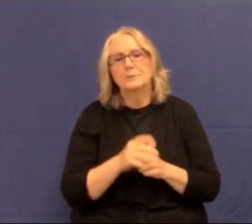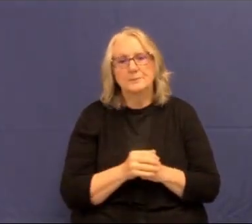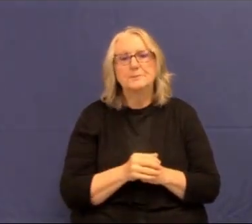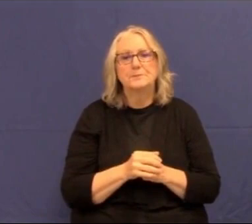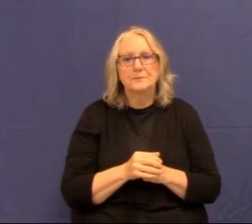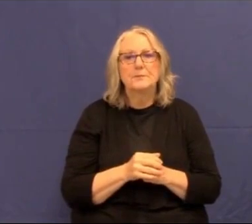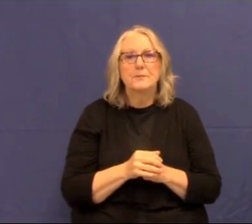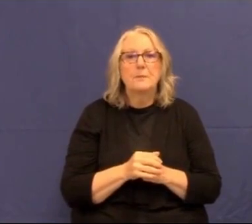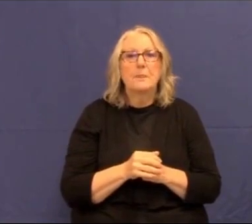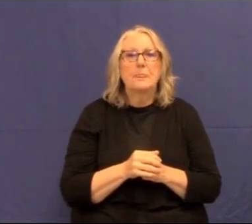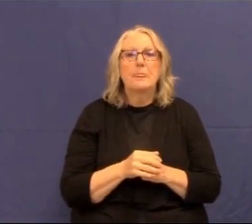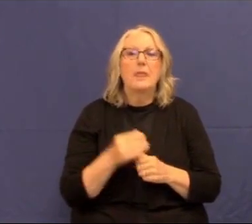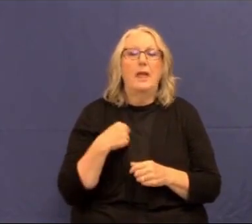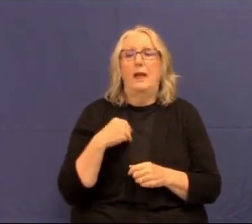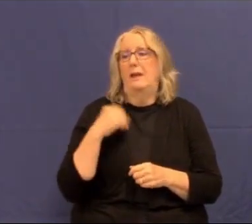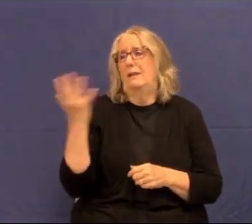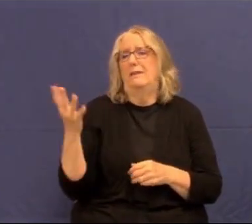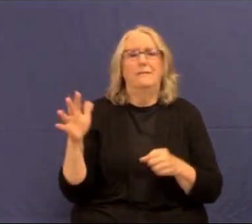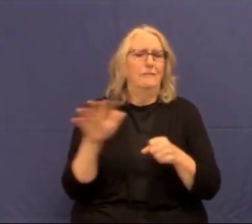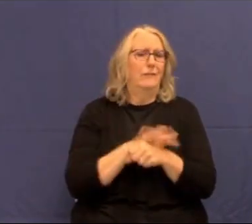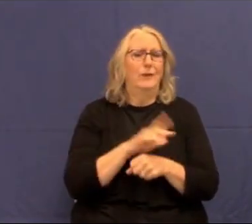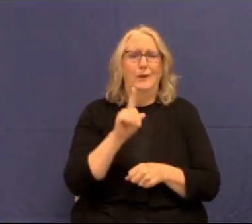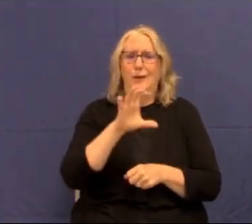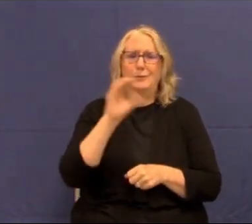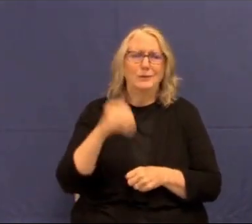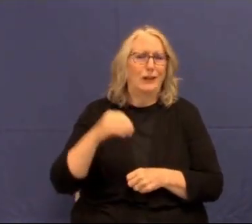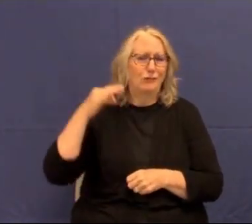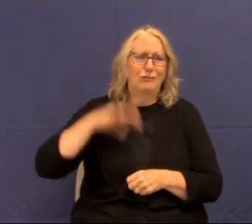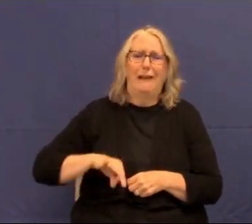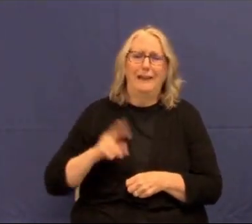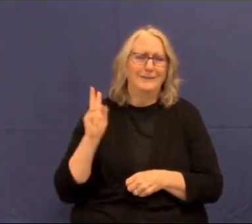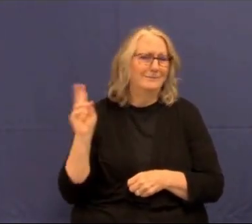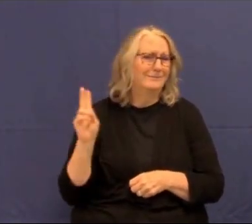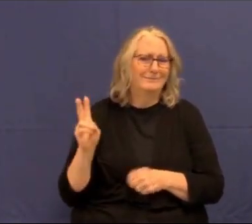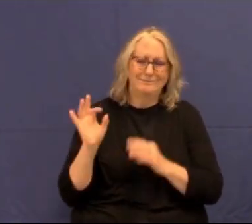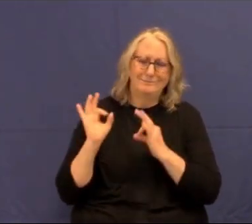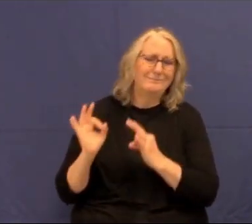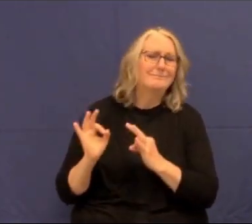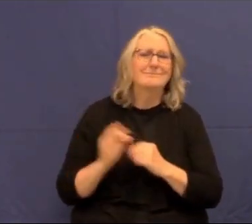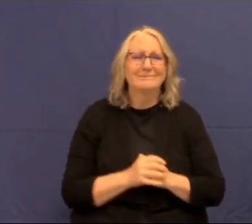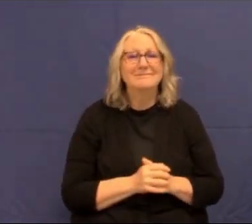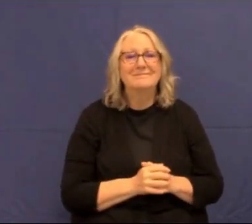For sure. Yes. Yes. I give them all the credit.